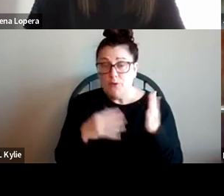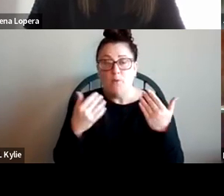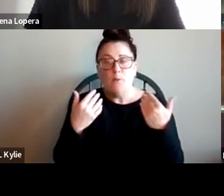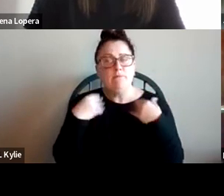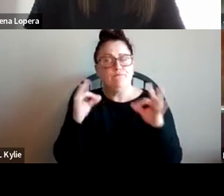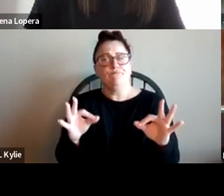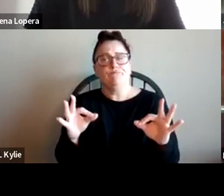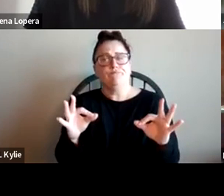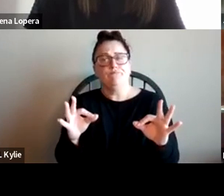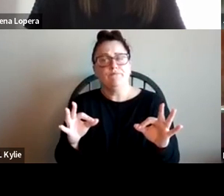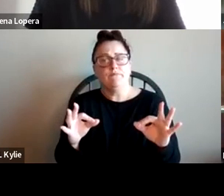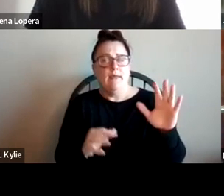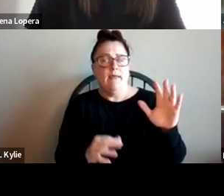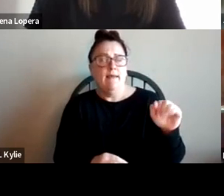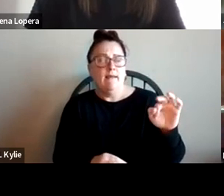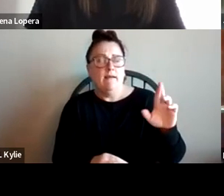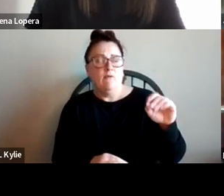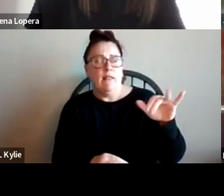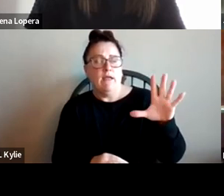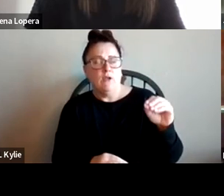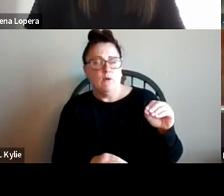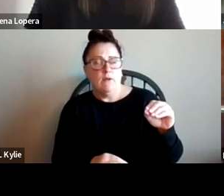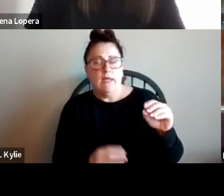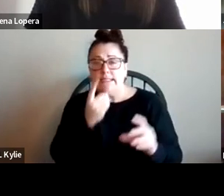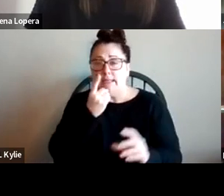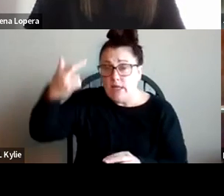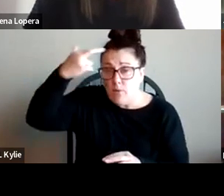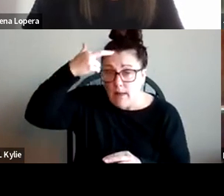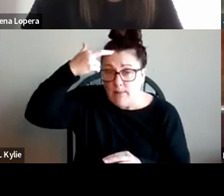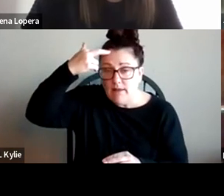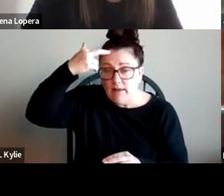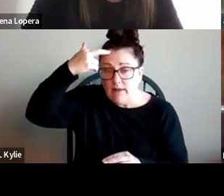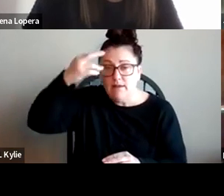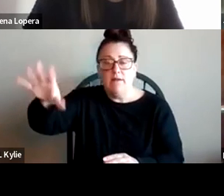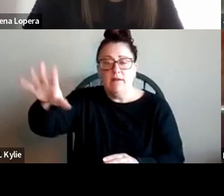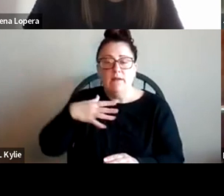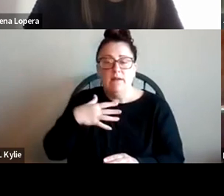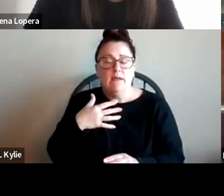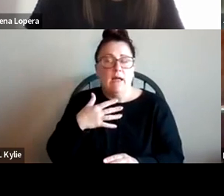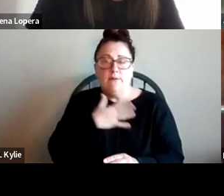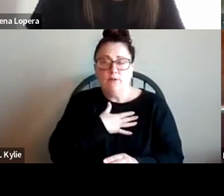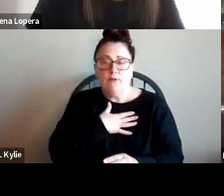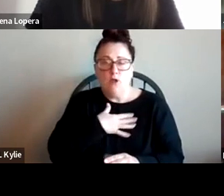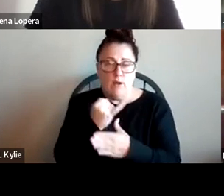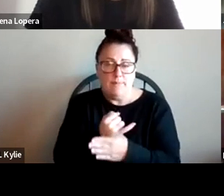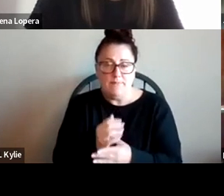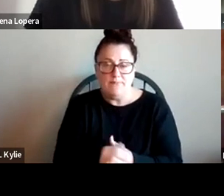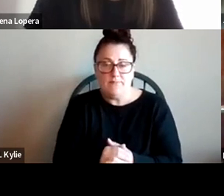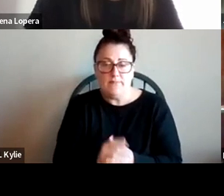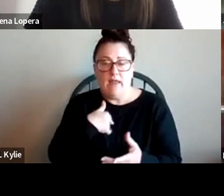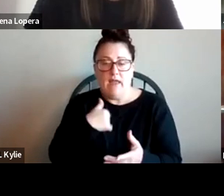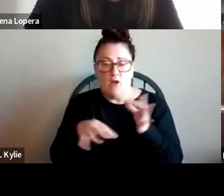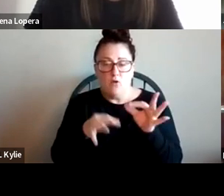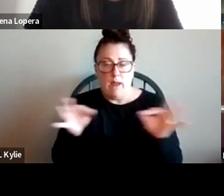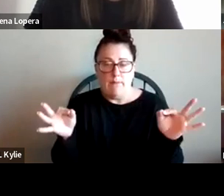an agenda for our Afro-Latino students, for our Dominican students, for our Ms. Basile, everyone. I'm sorry. So I'm just wrapping up